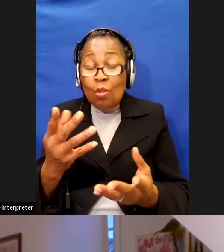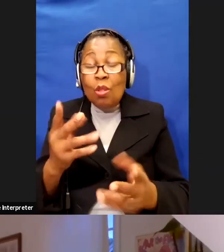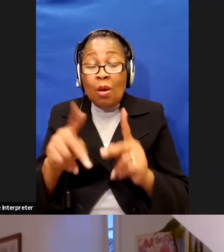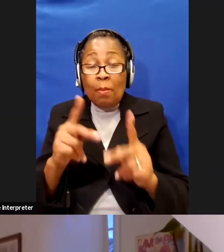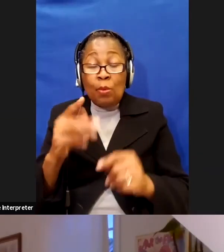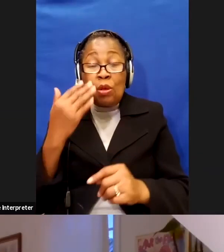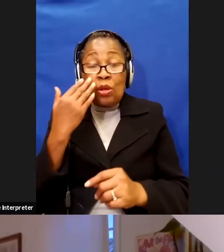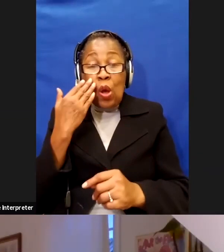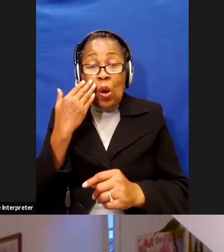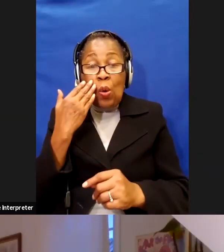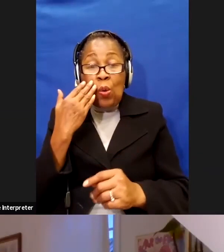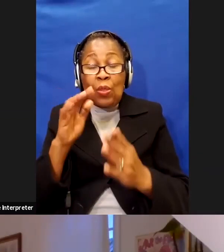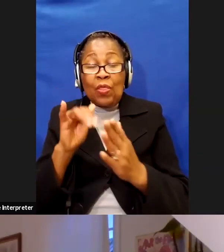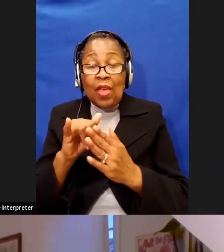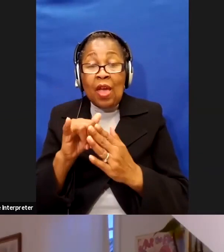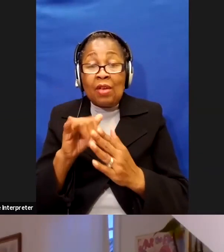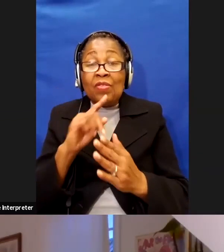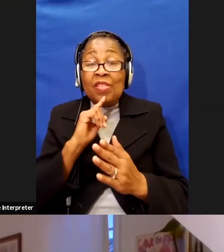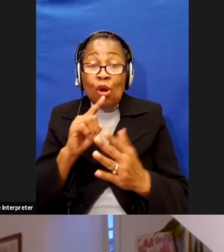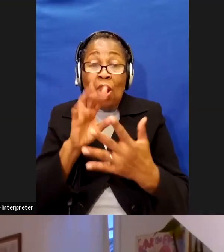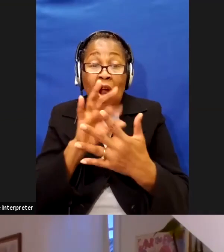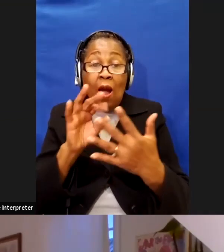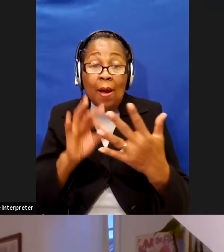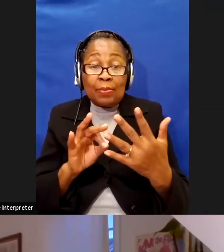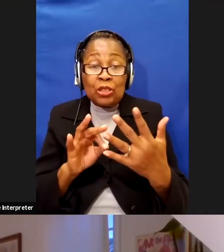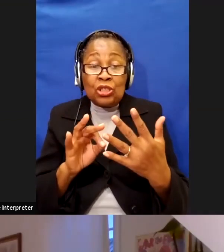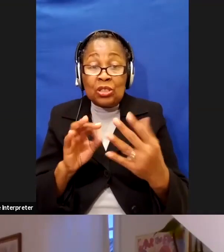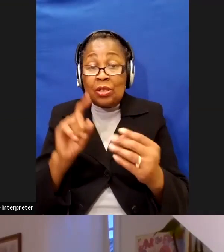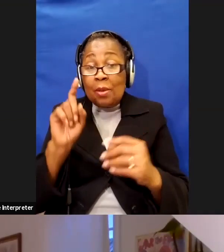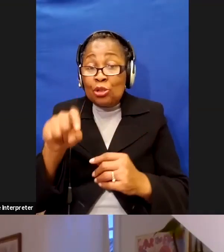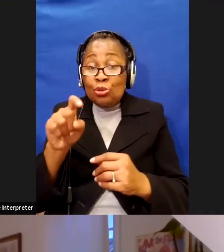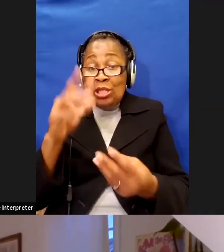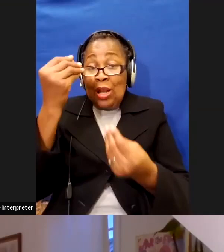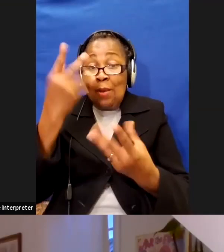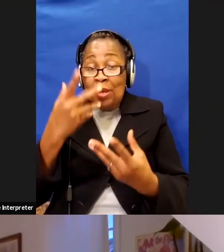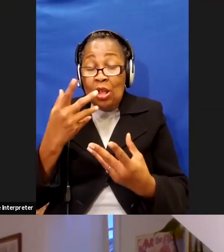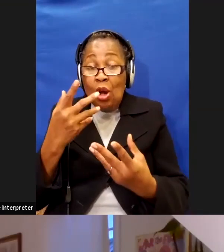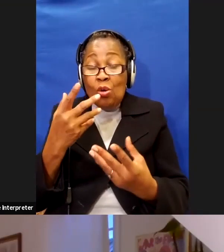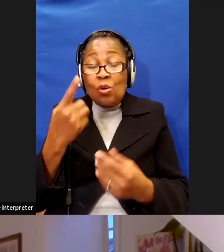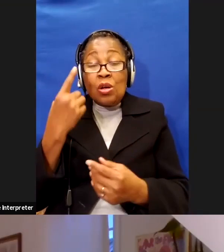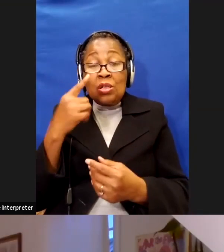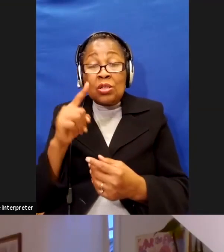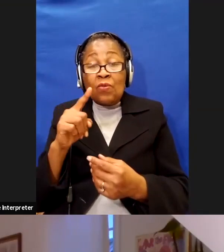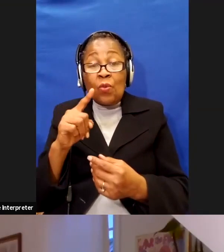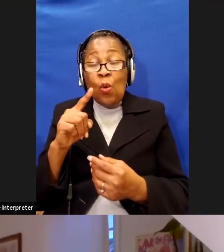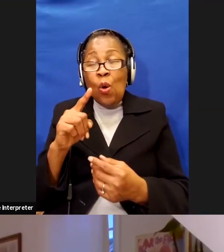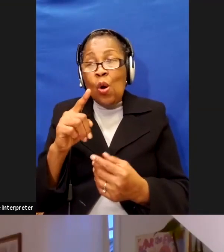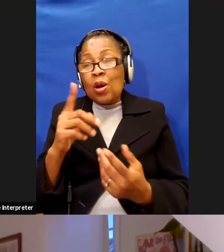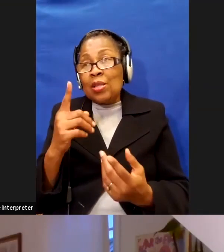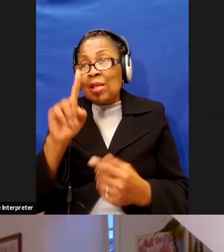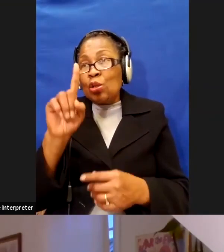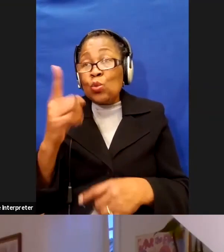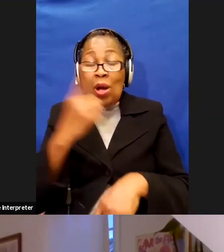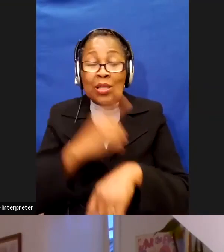that there are options available, but you need to let us know. So for like those one-day runs that you